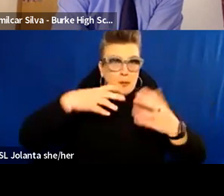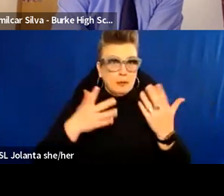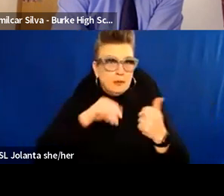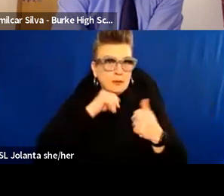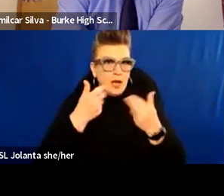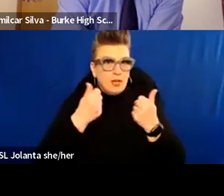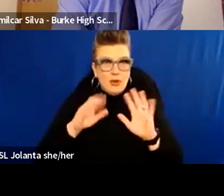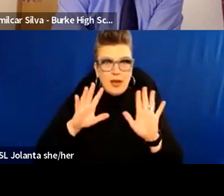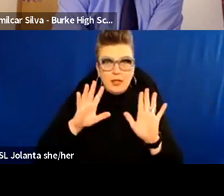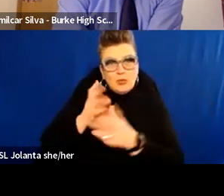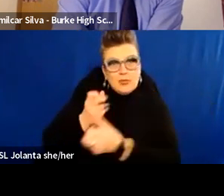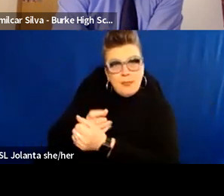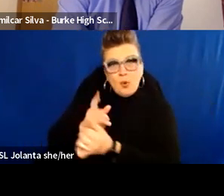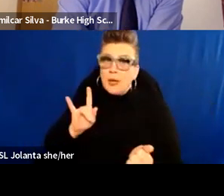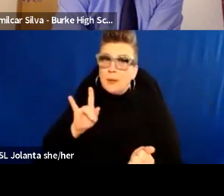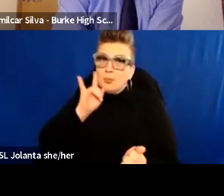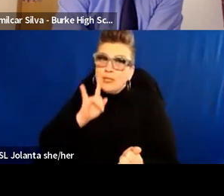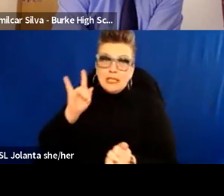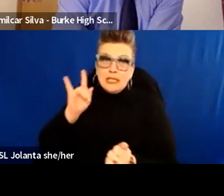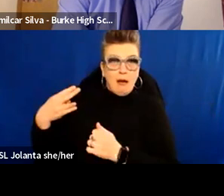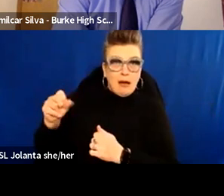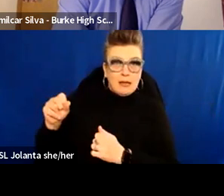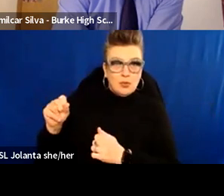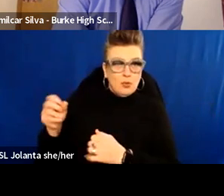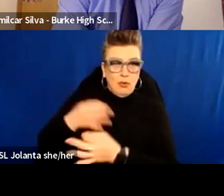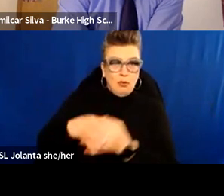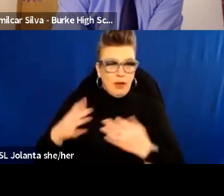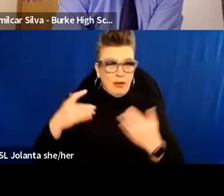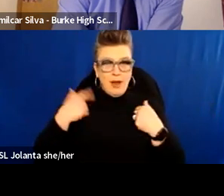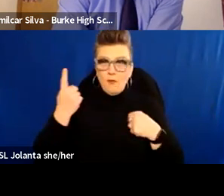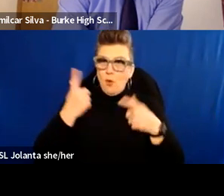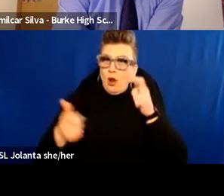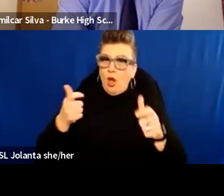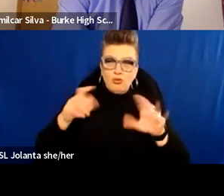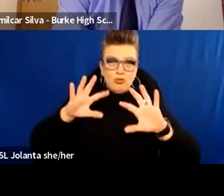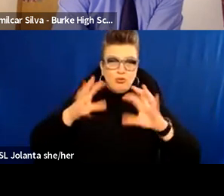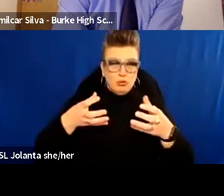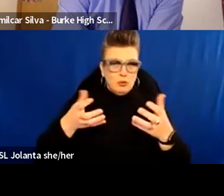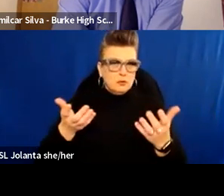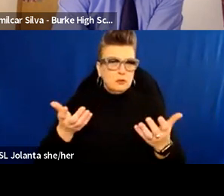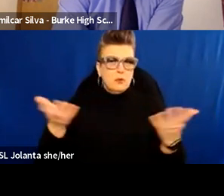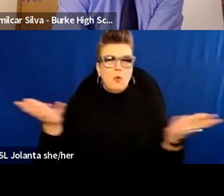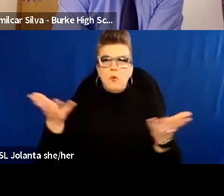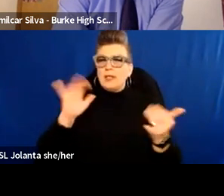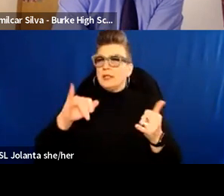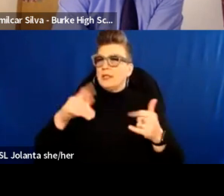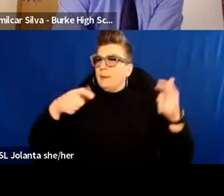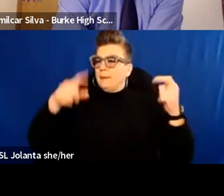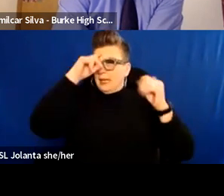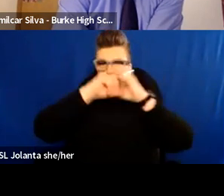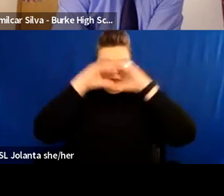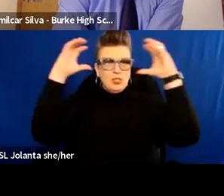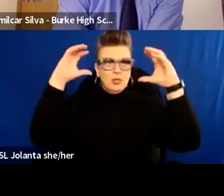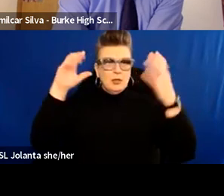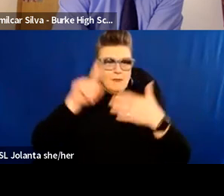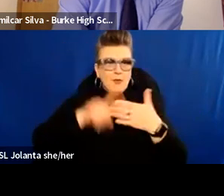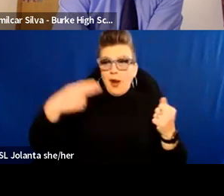boutique high schools as well so what is that sort of bigger vision of what high school learning or